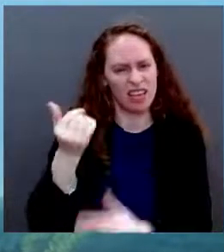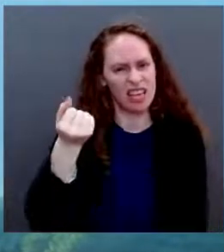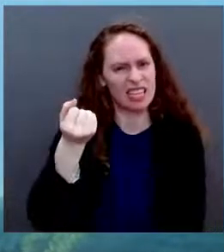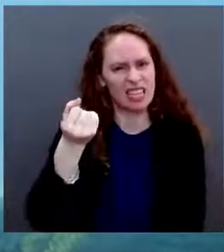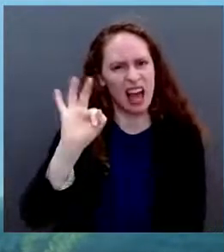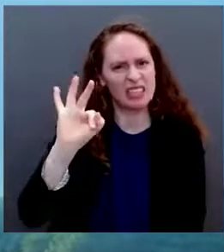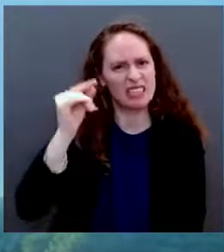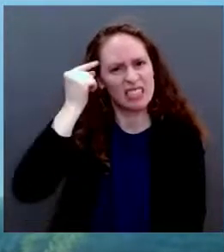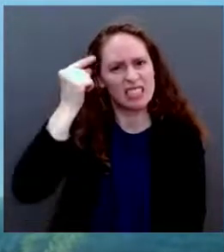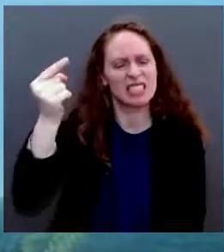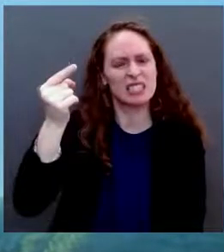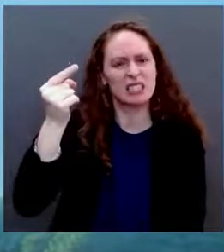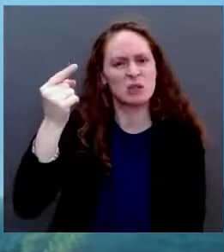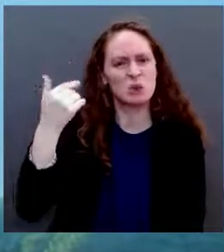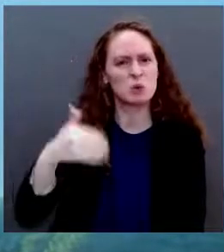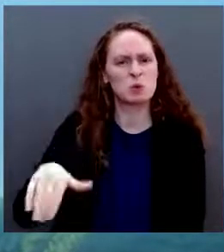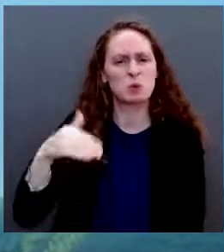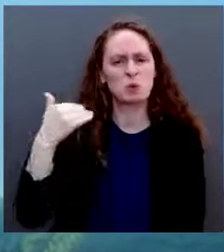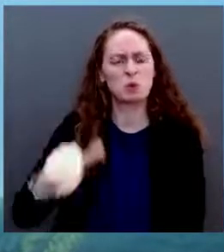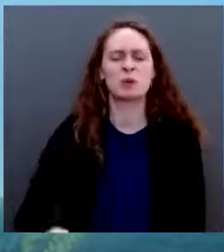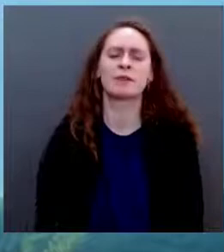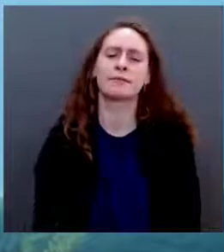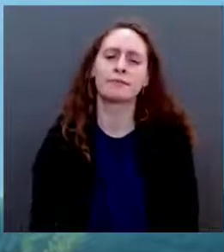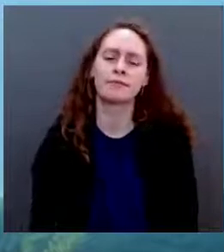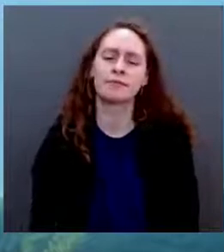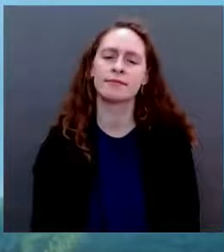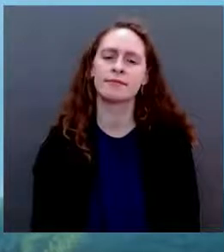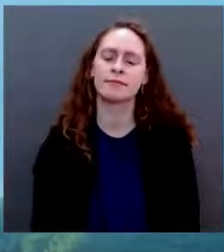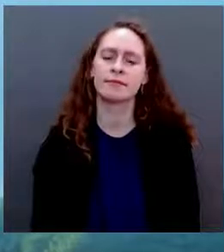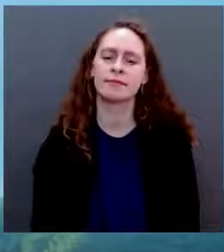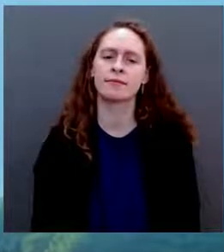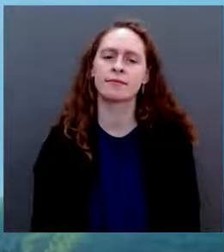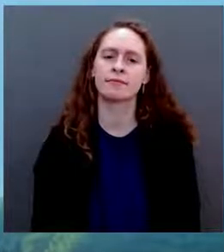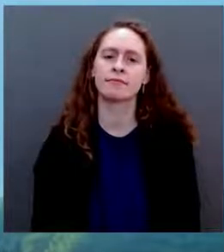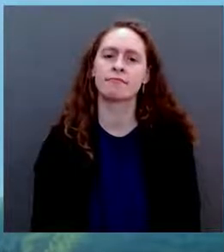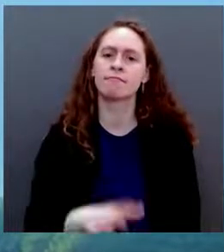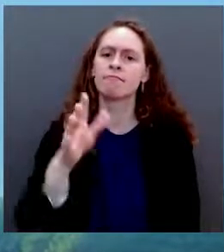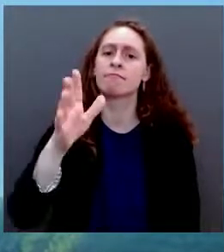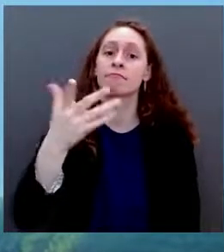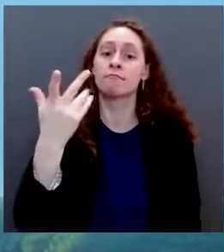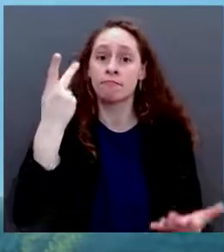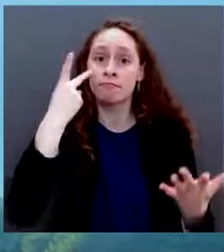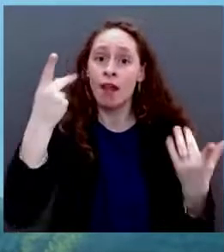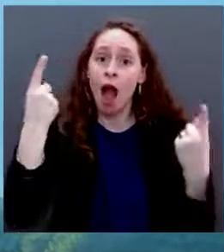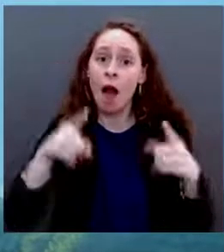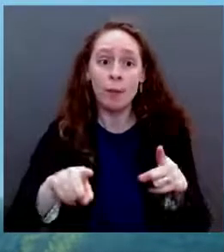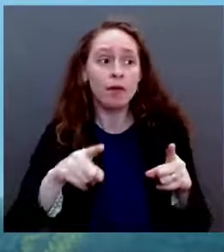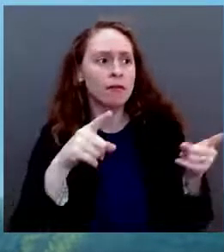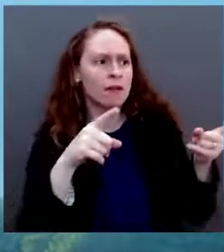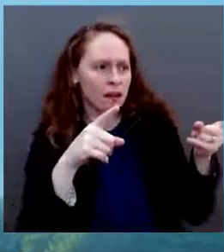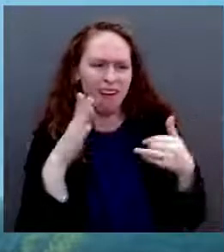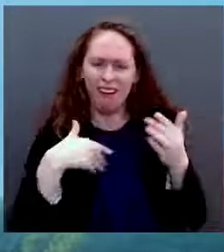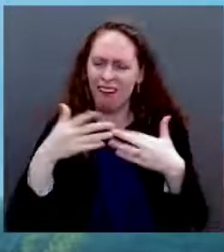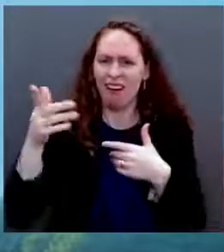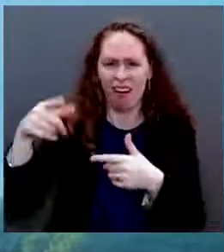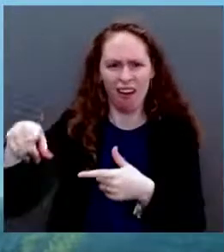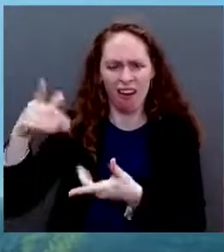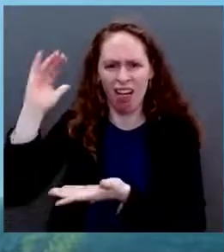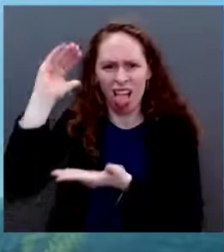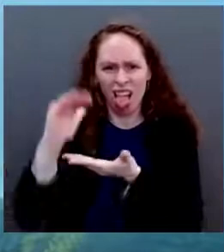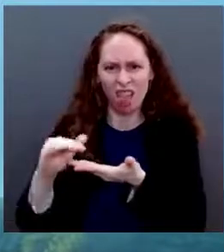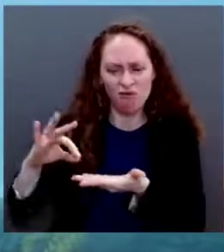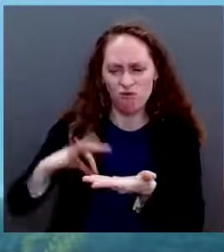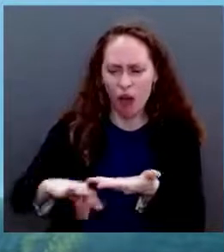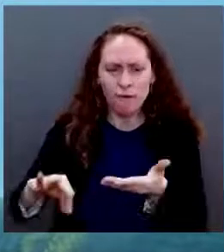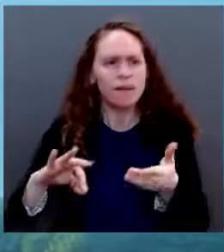commensurate. The prices farmers receive for the products they are bringing to market go down. This reflects the market